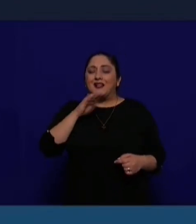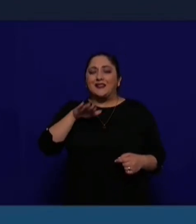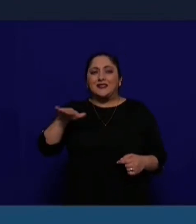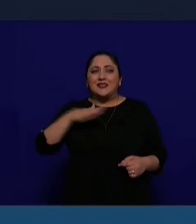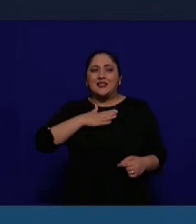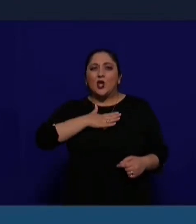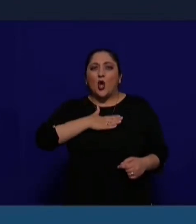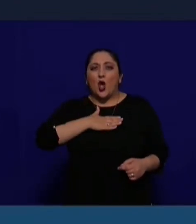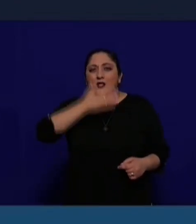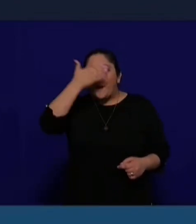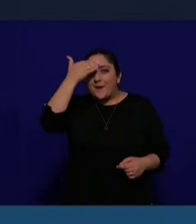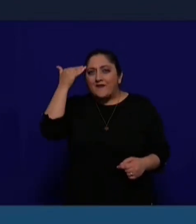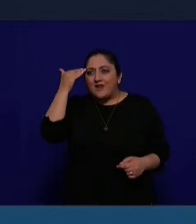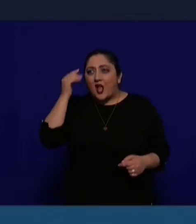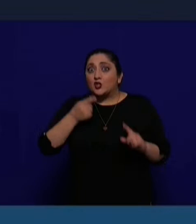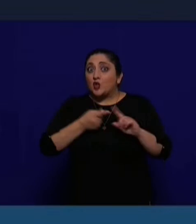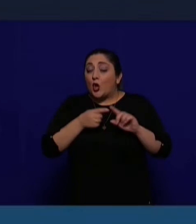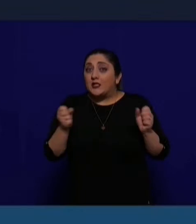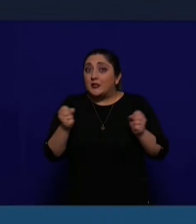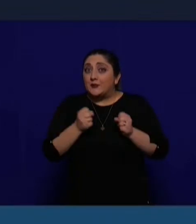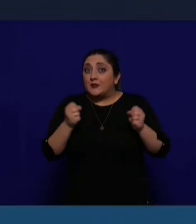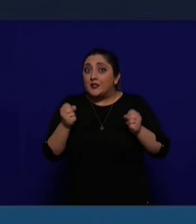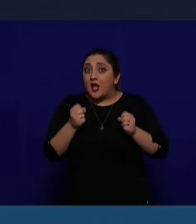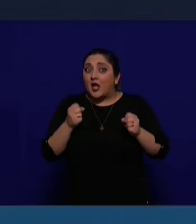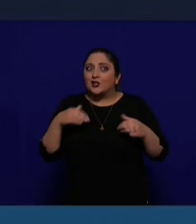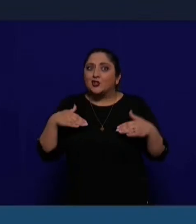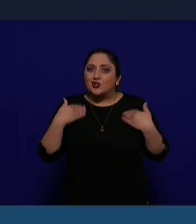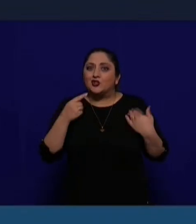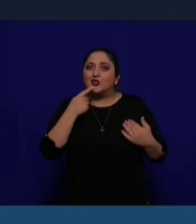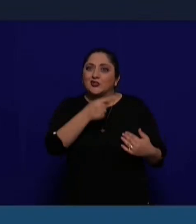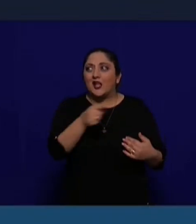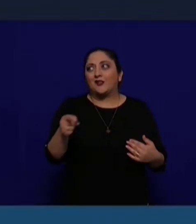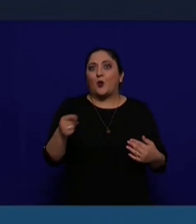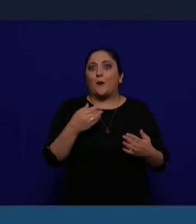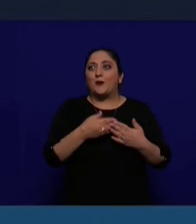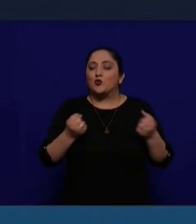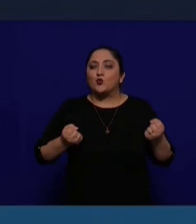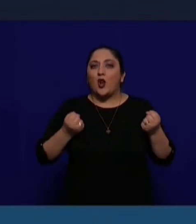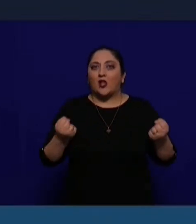discouraged to take the vaccine. What advice would you have for these people?